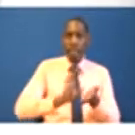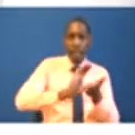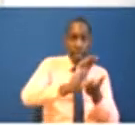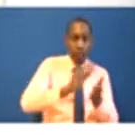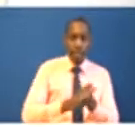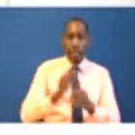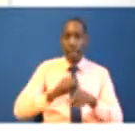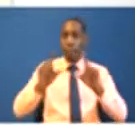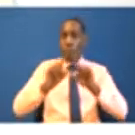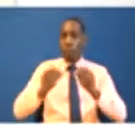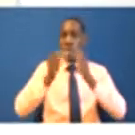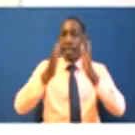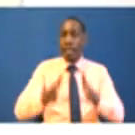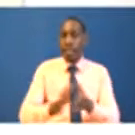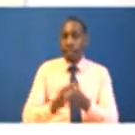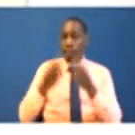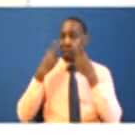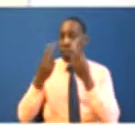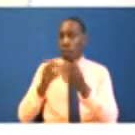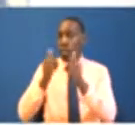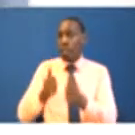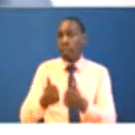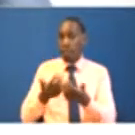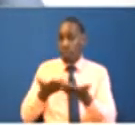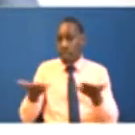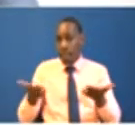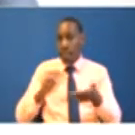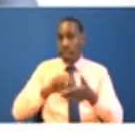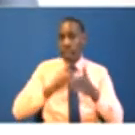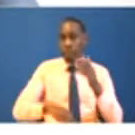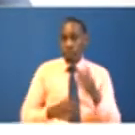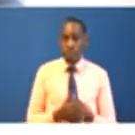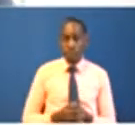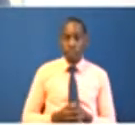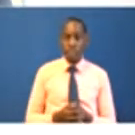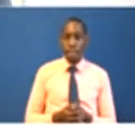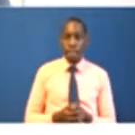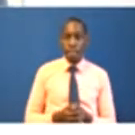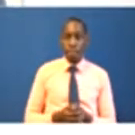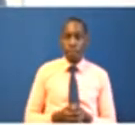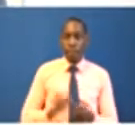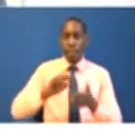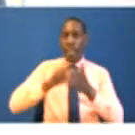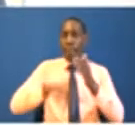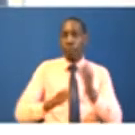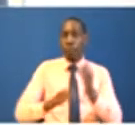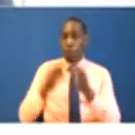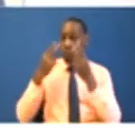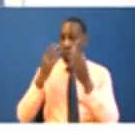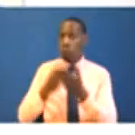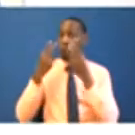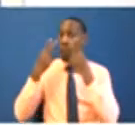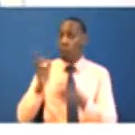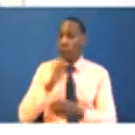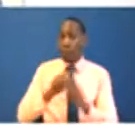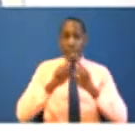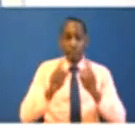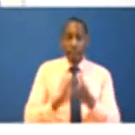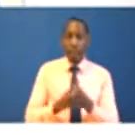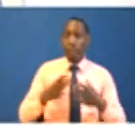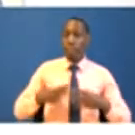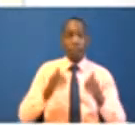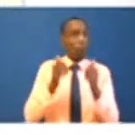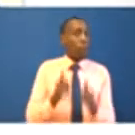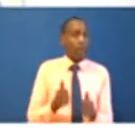tell you keongosi we've not seen you on the ground it does not mean it does not mean that they have not seen you it means they have